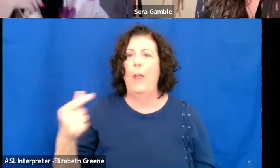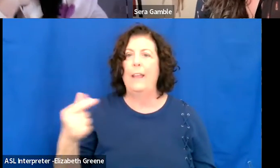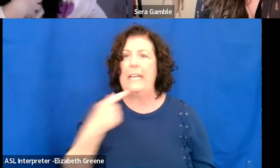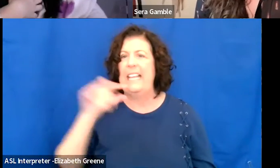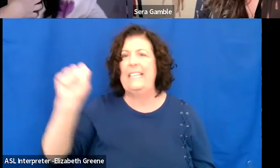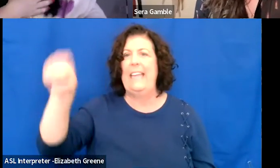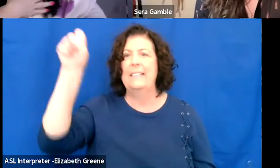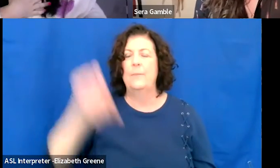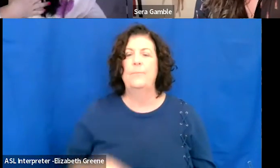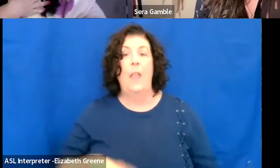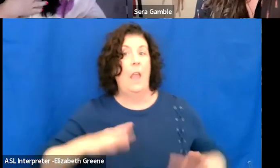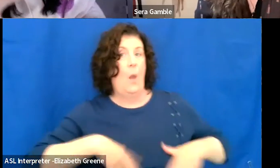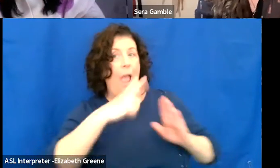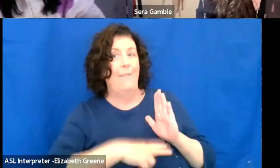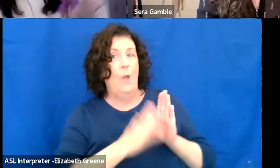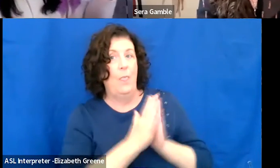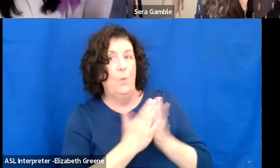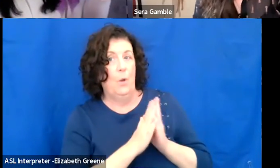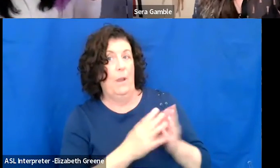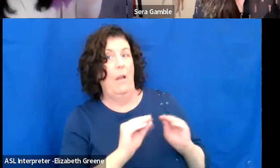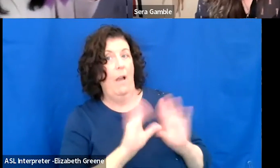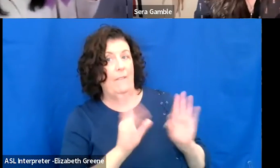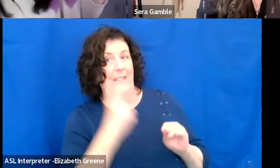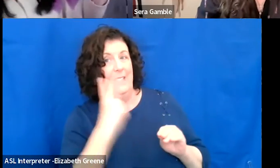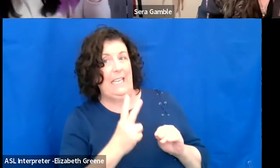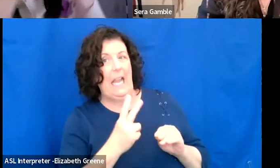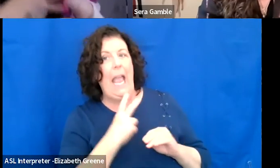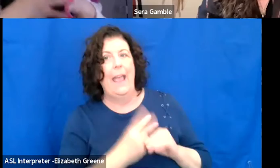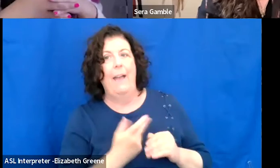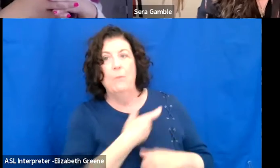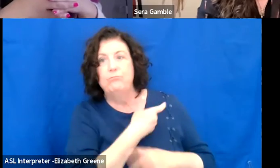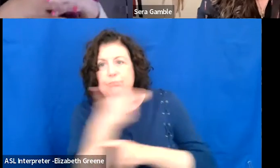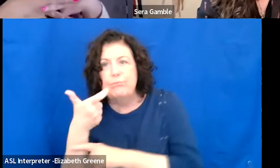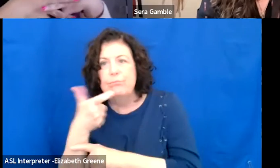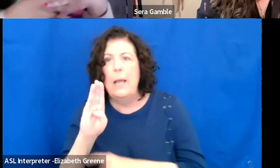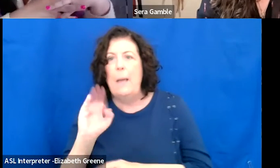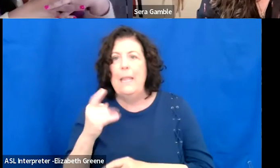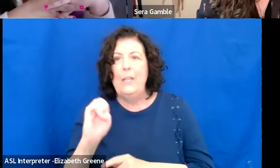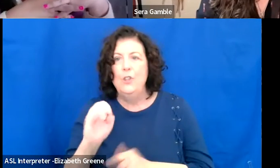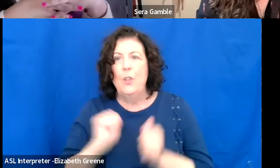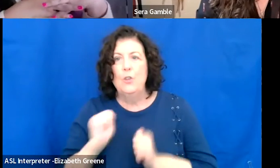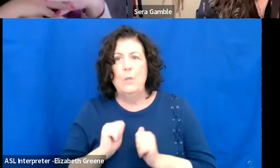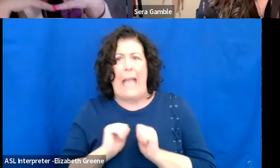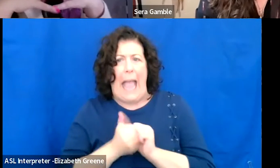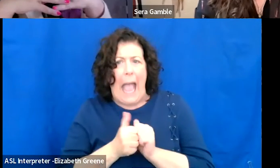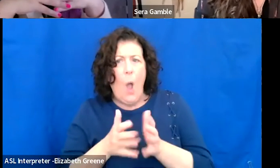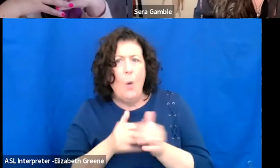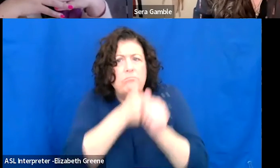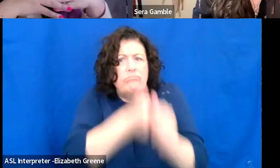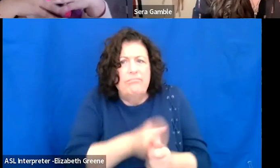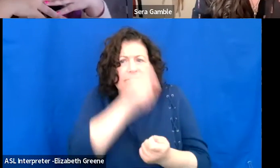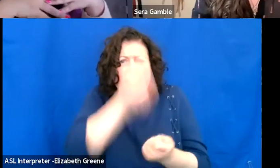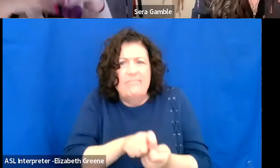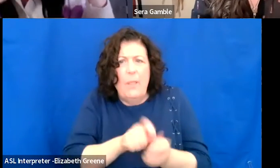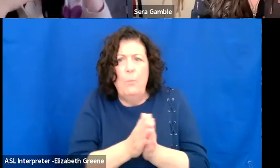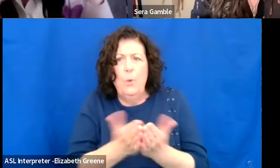true, because I've not read the books, but I've seen, obviously, binge the shows. How true is it to the book? How much did you, especially for